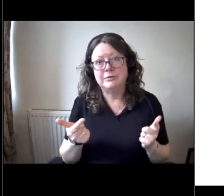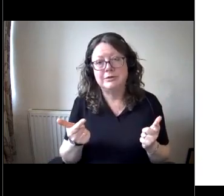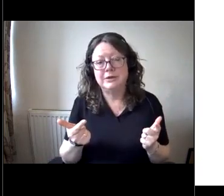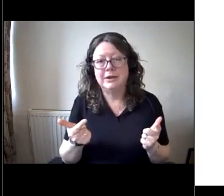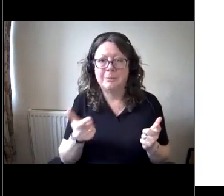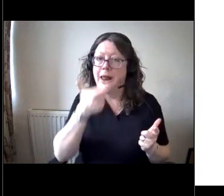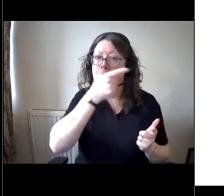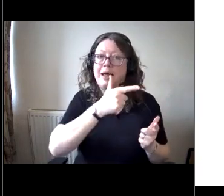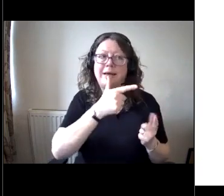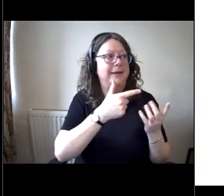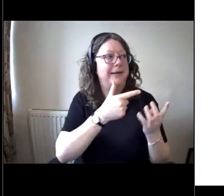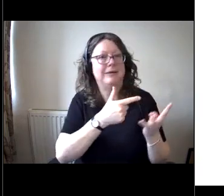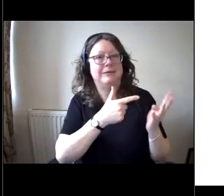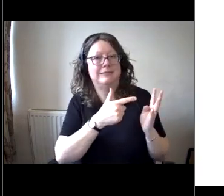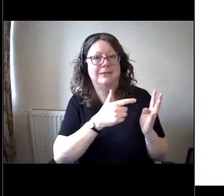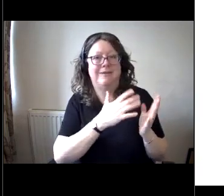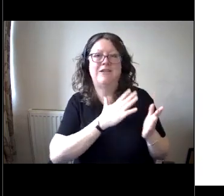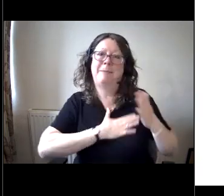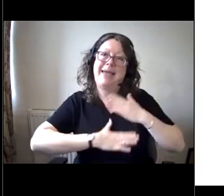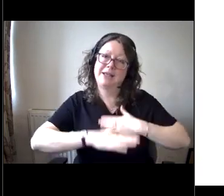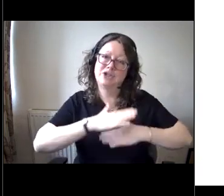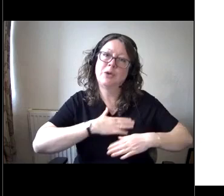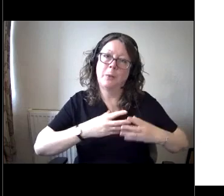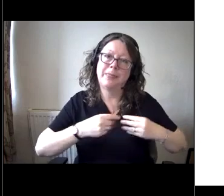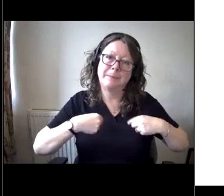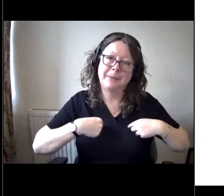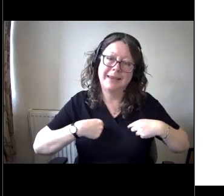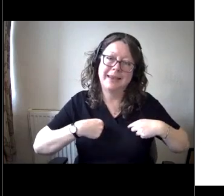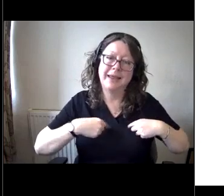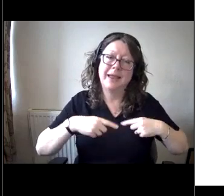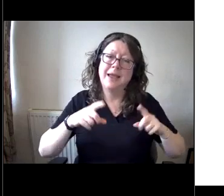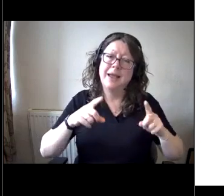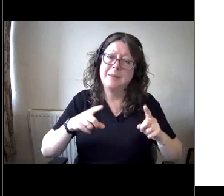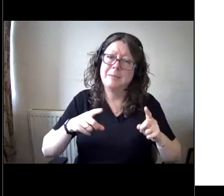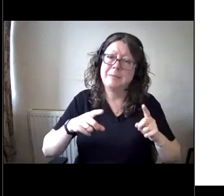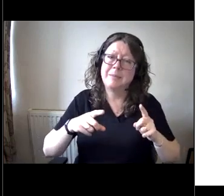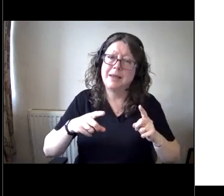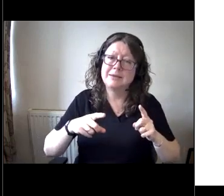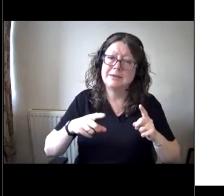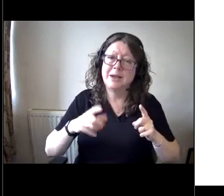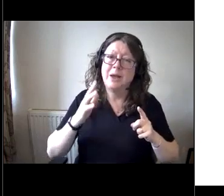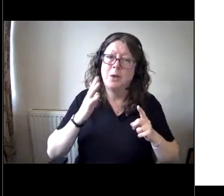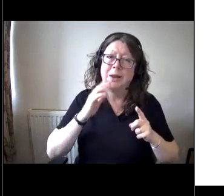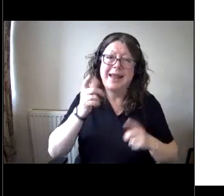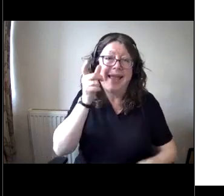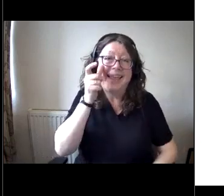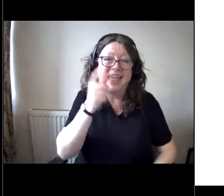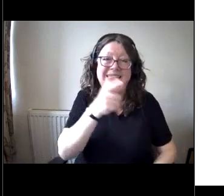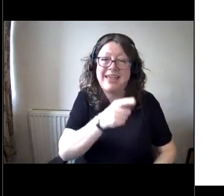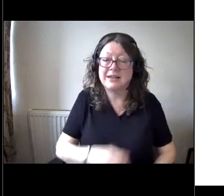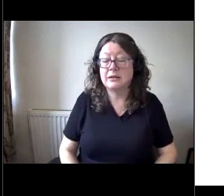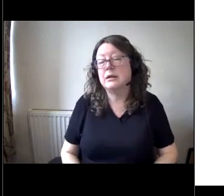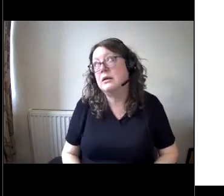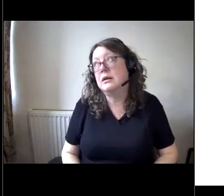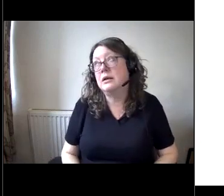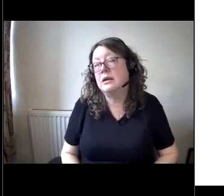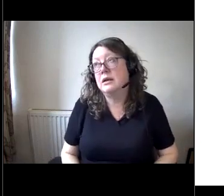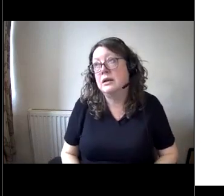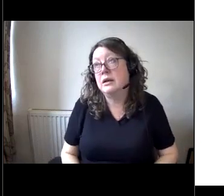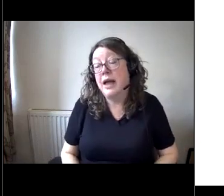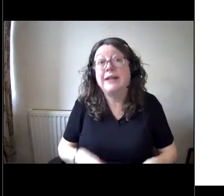be so frustrating to hear. Can't you just remember next time? Well, I tried to remember this time and that didn't